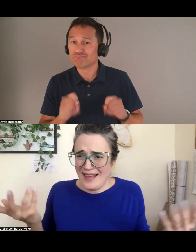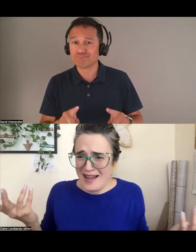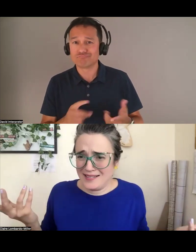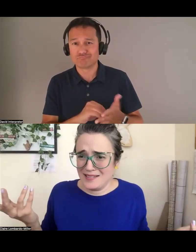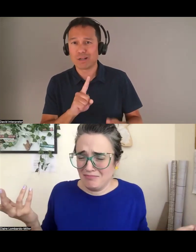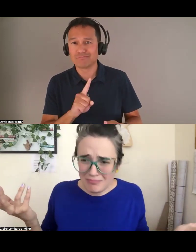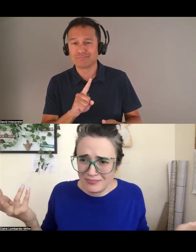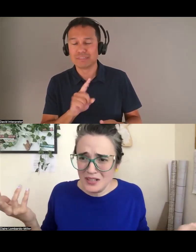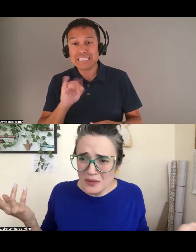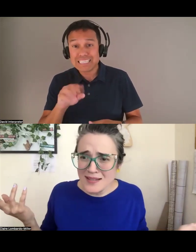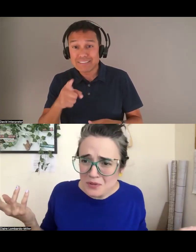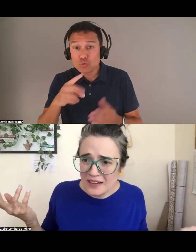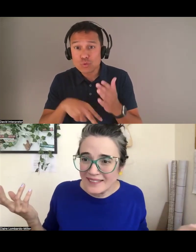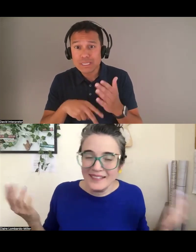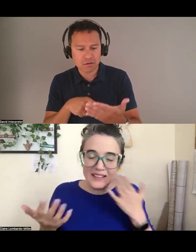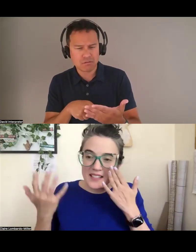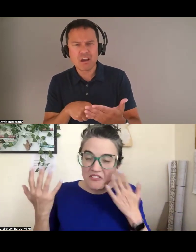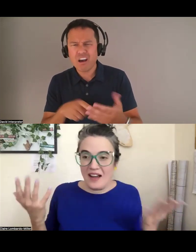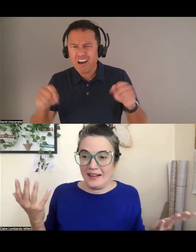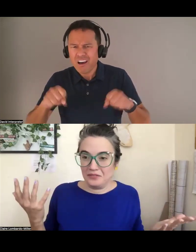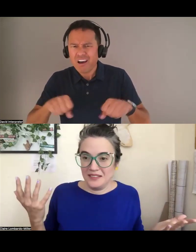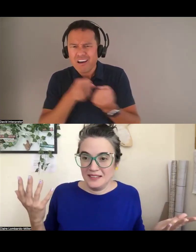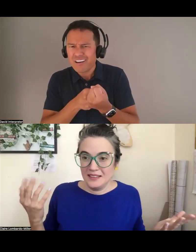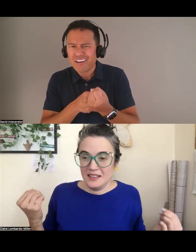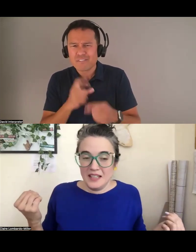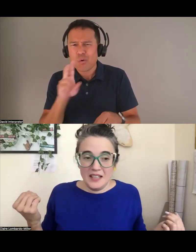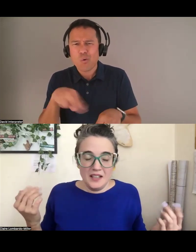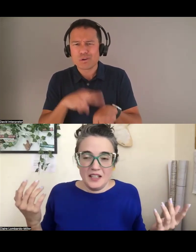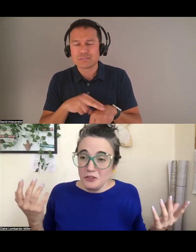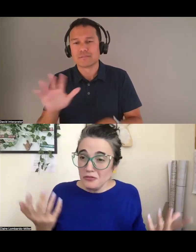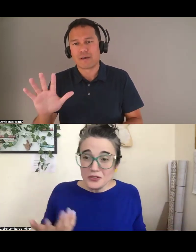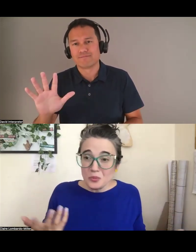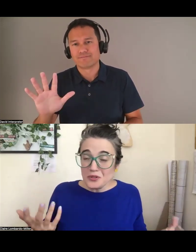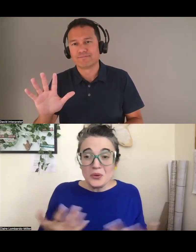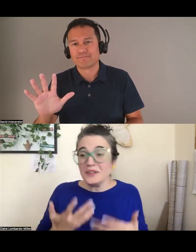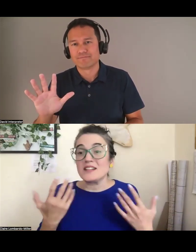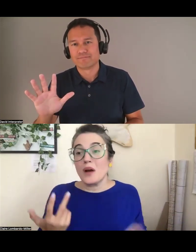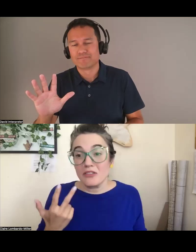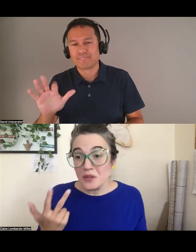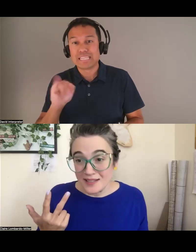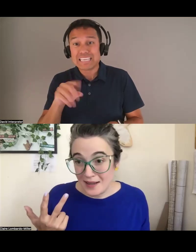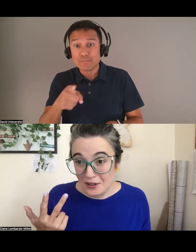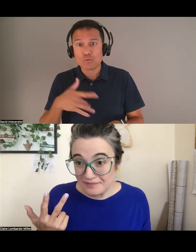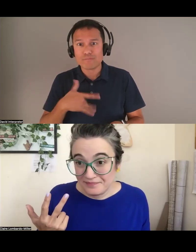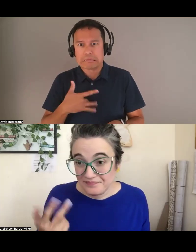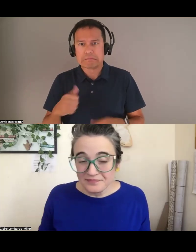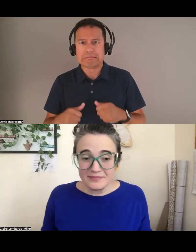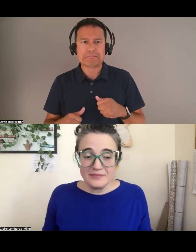heck yes, no exception, that's a 5. If you feel super torn, that's why 3 is